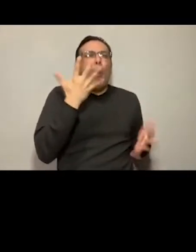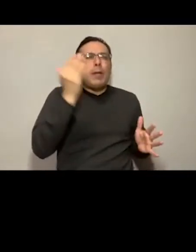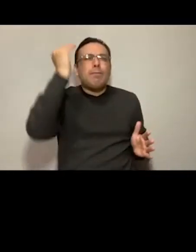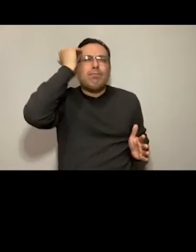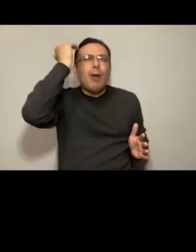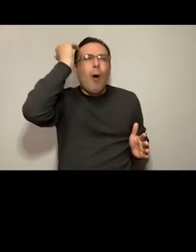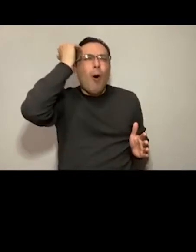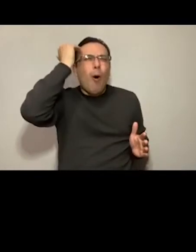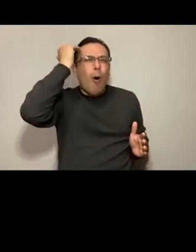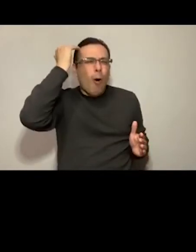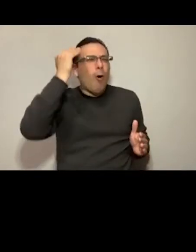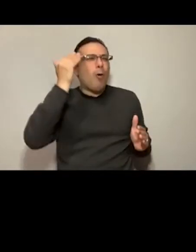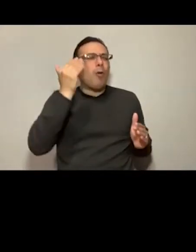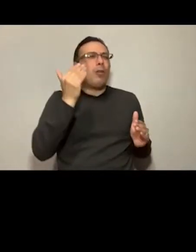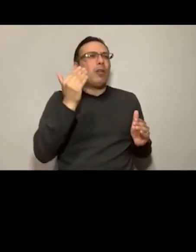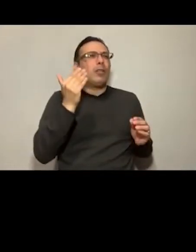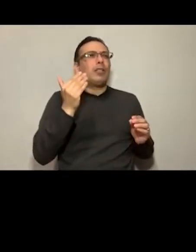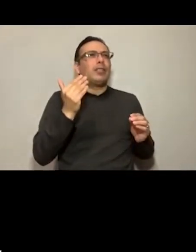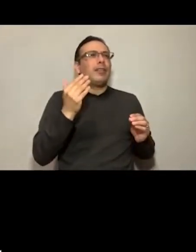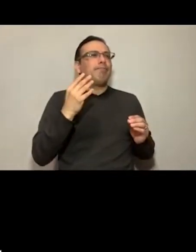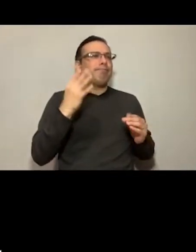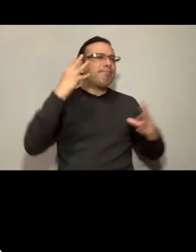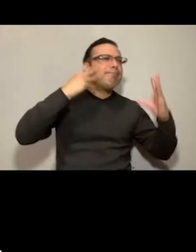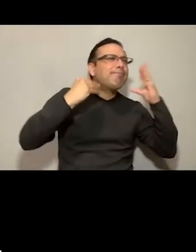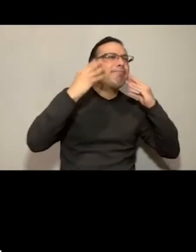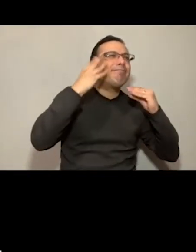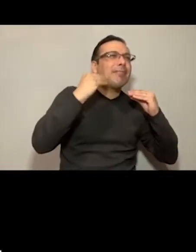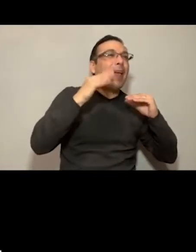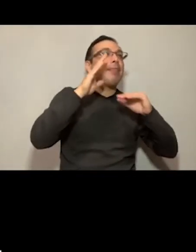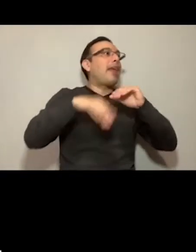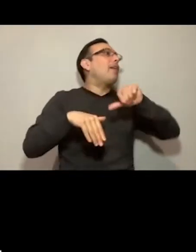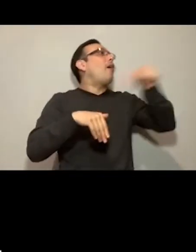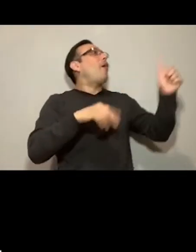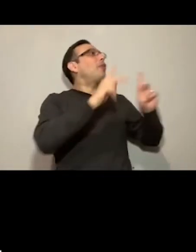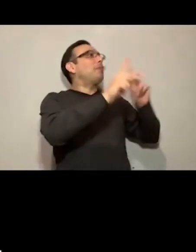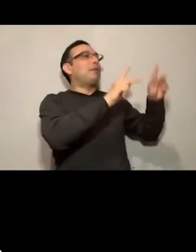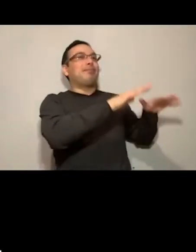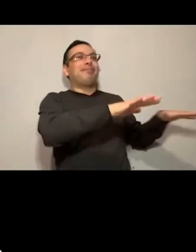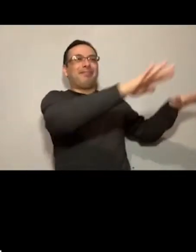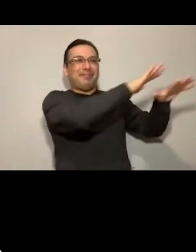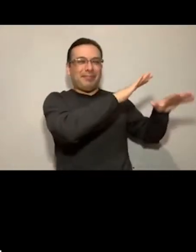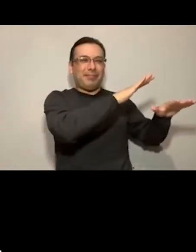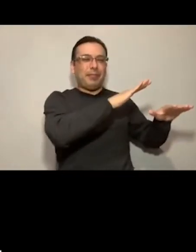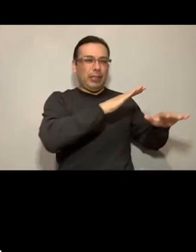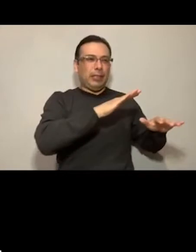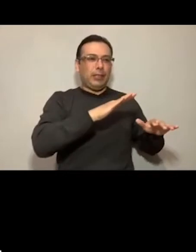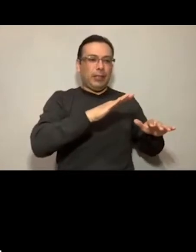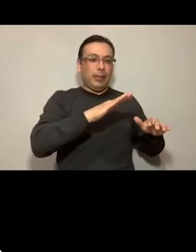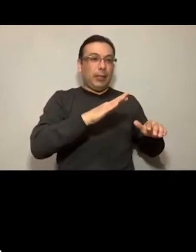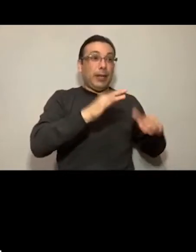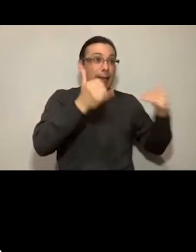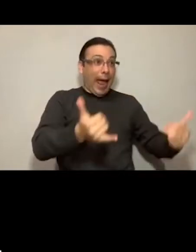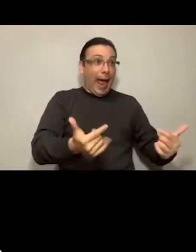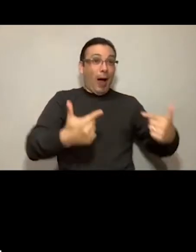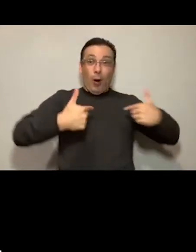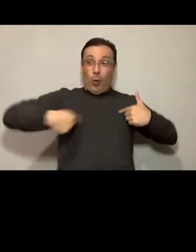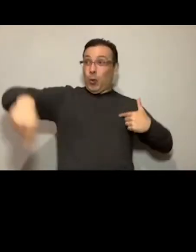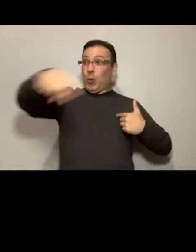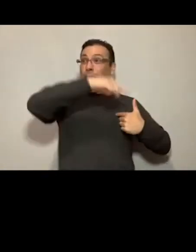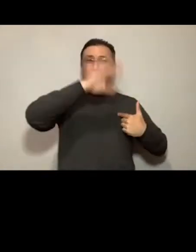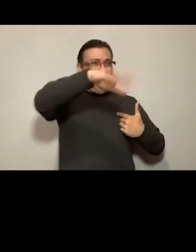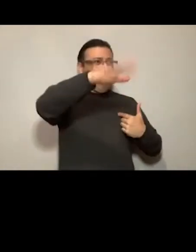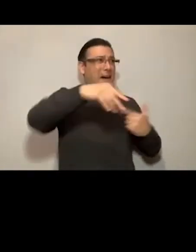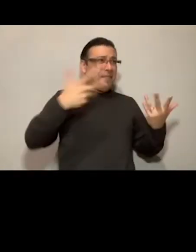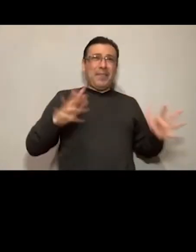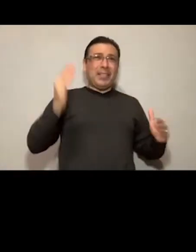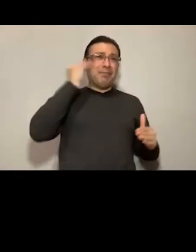a little bit more than the general public. And, you know, we get to now step up and say, we know what this is like. Share